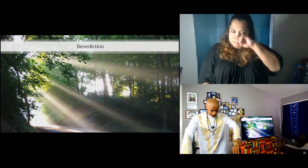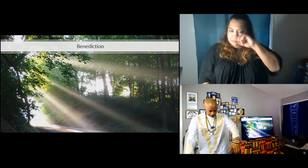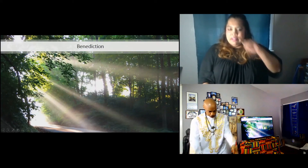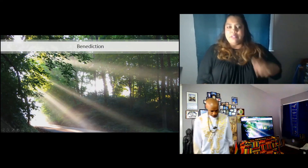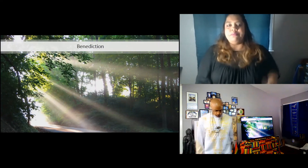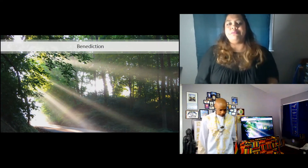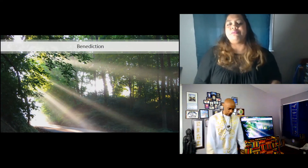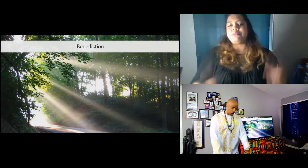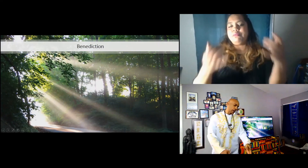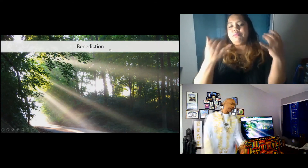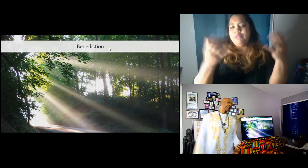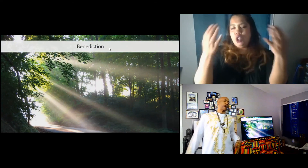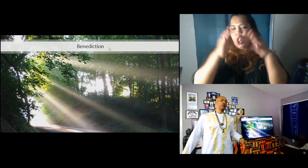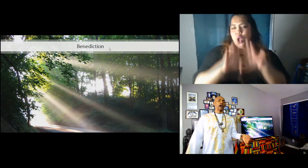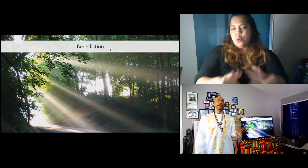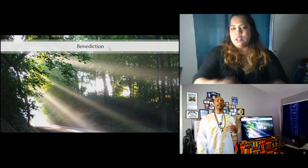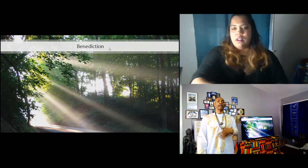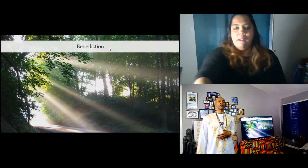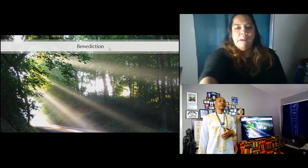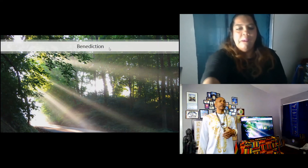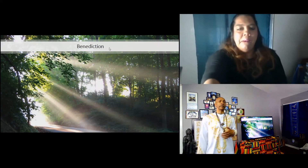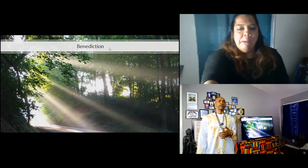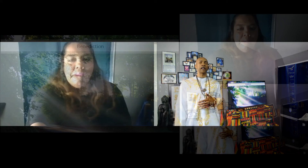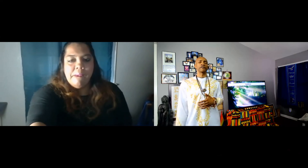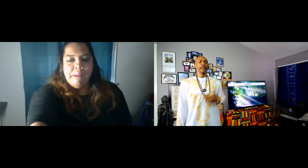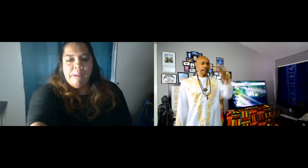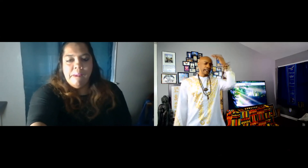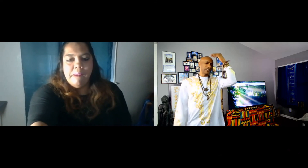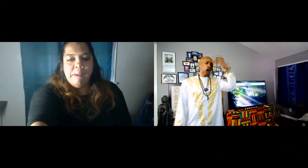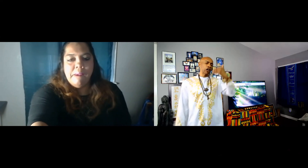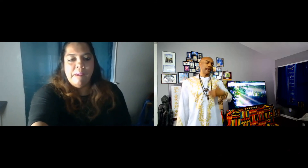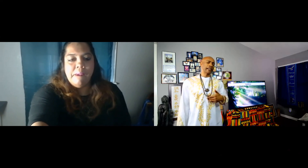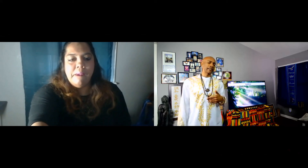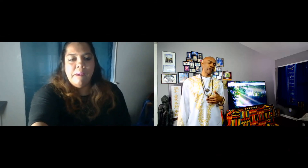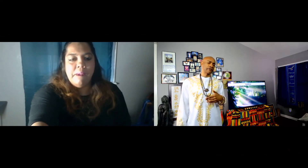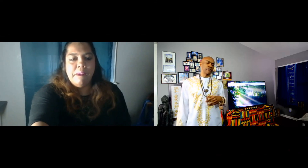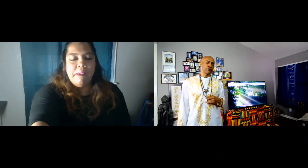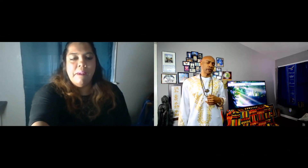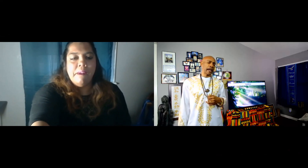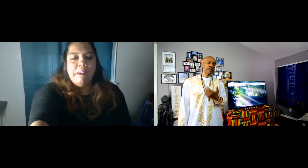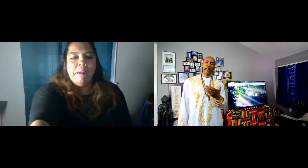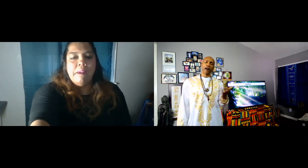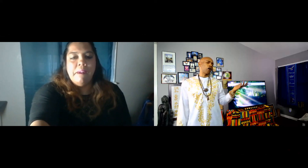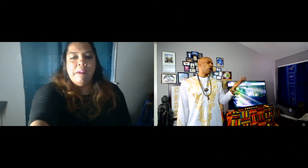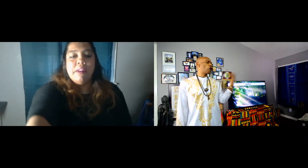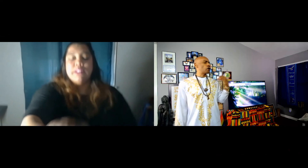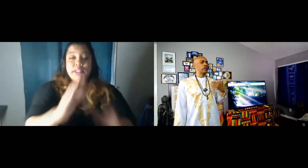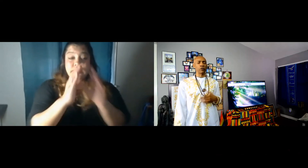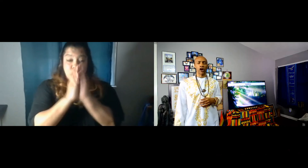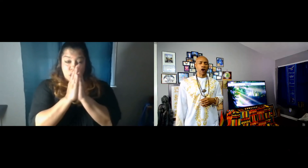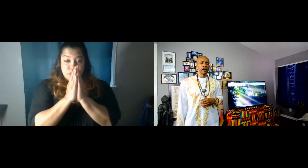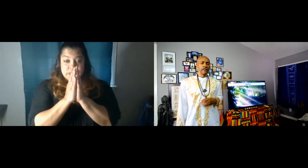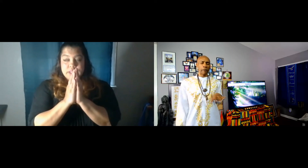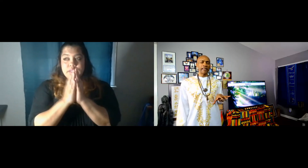closing benediction, simply knowing that that which God is as freedom itself is incarnating itself in, through, and as all